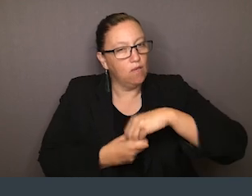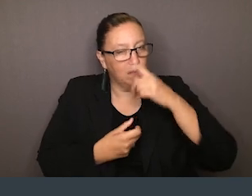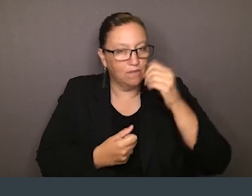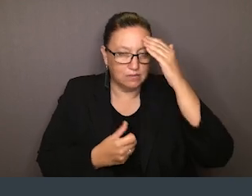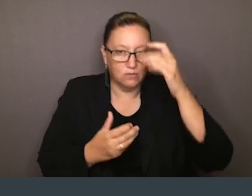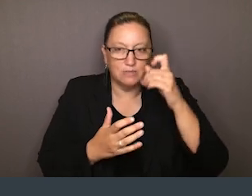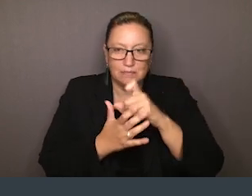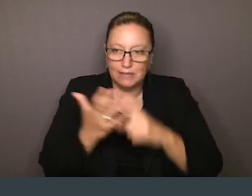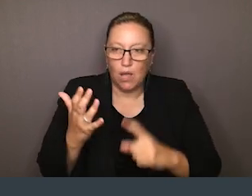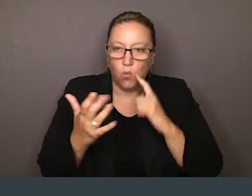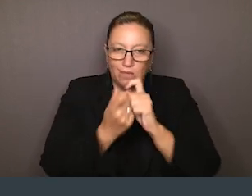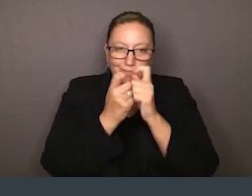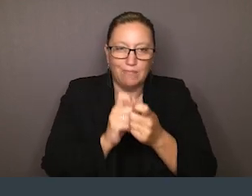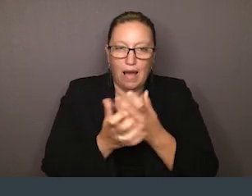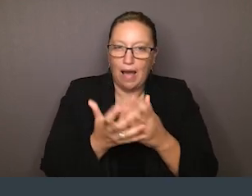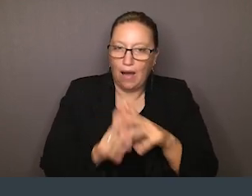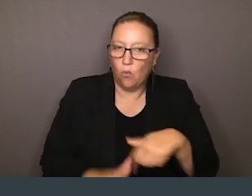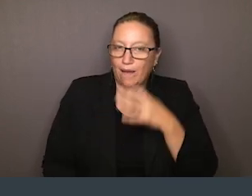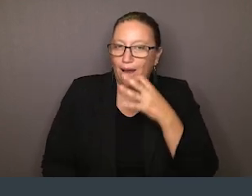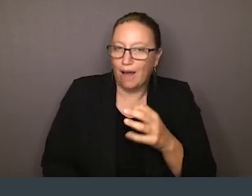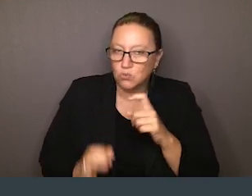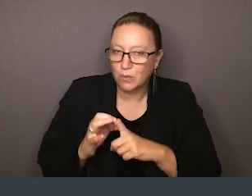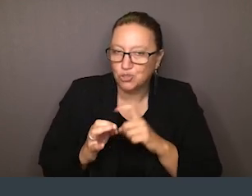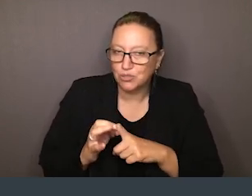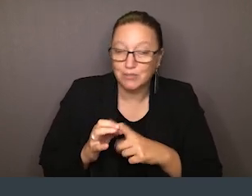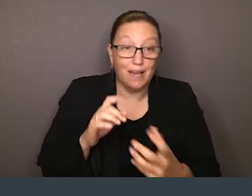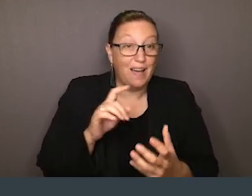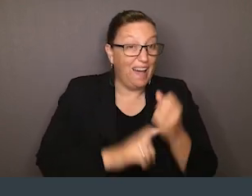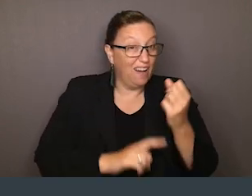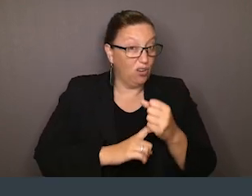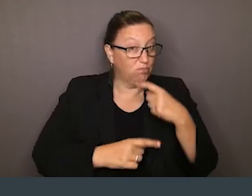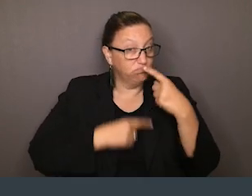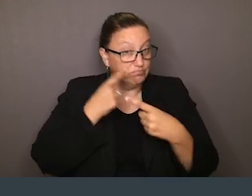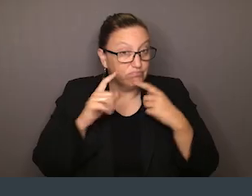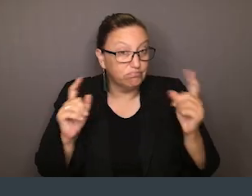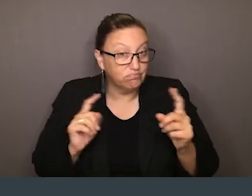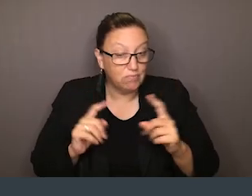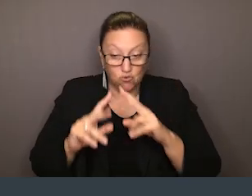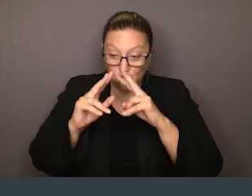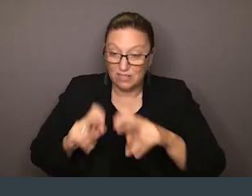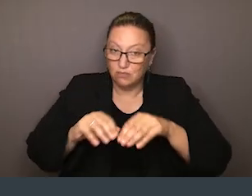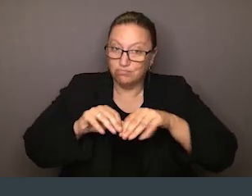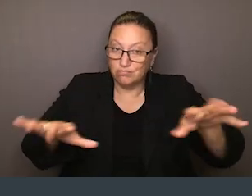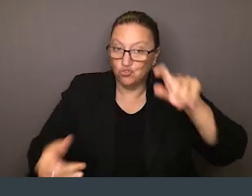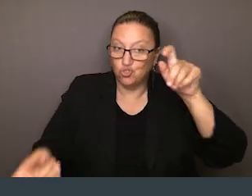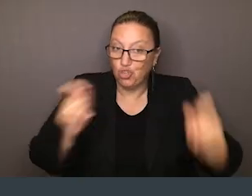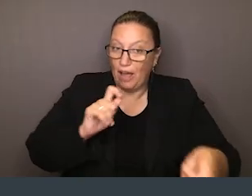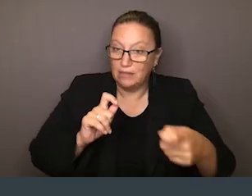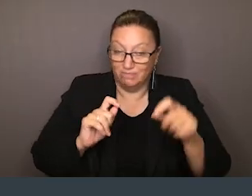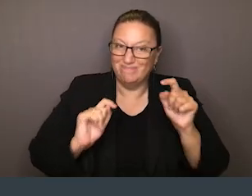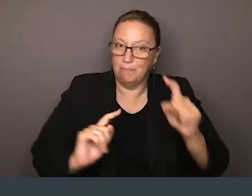what questions are asked, how outcomes are defined, and whether research actually leads us to any meaningful change.